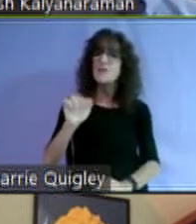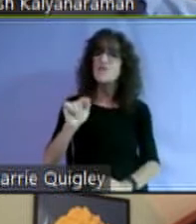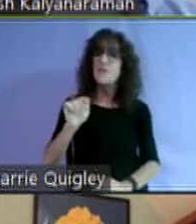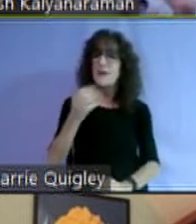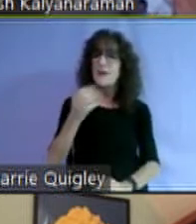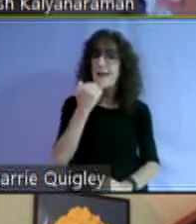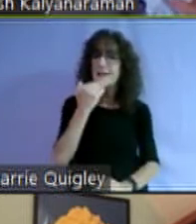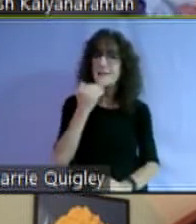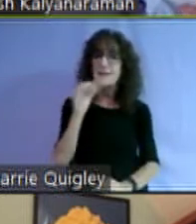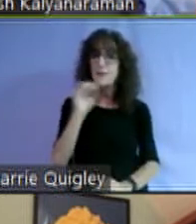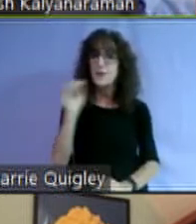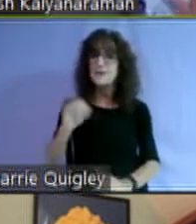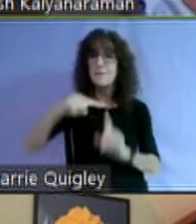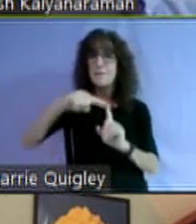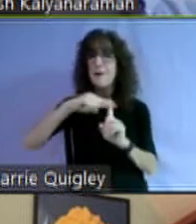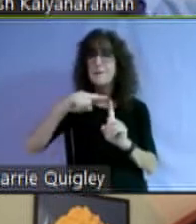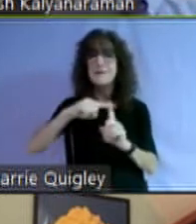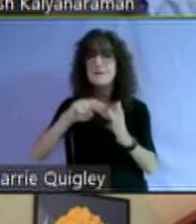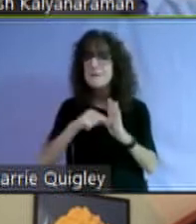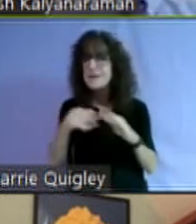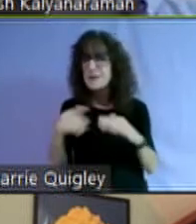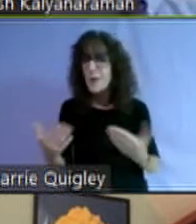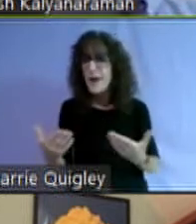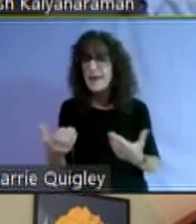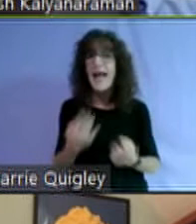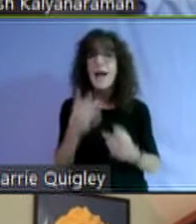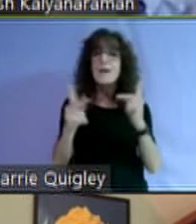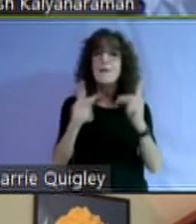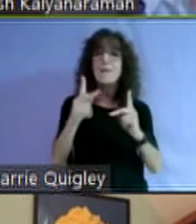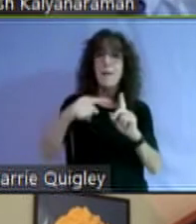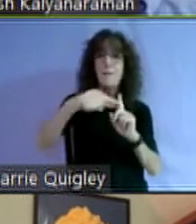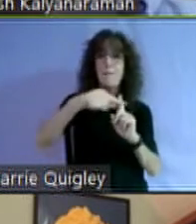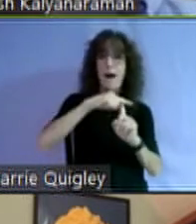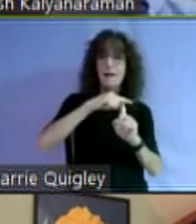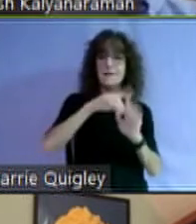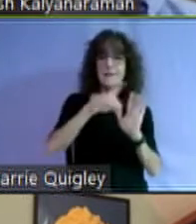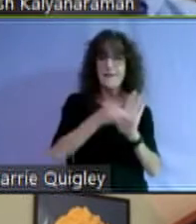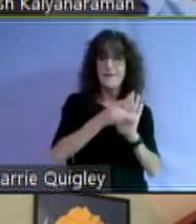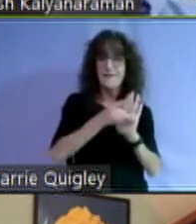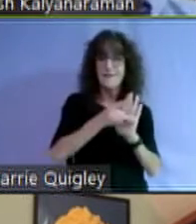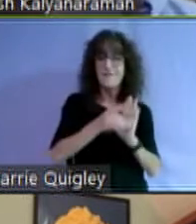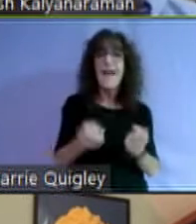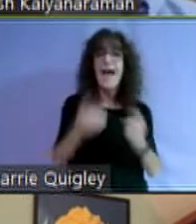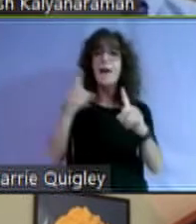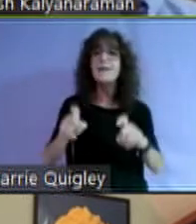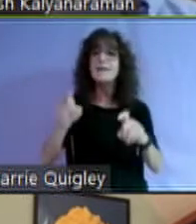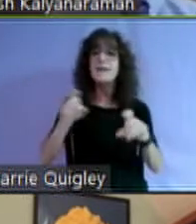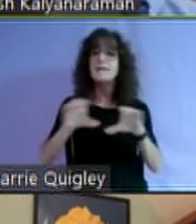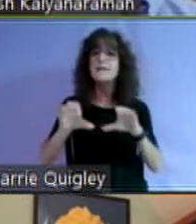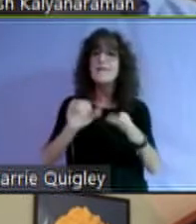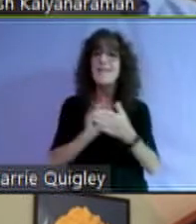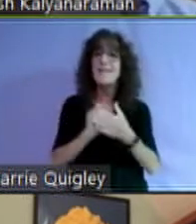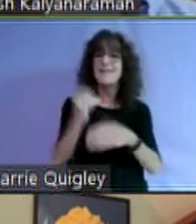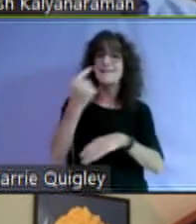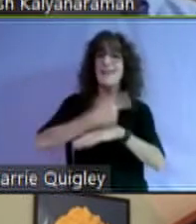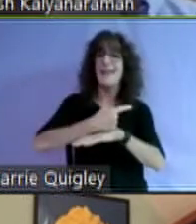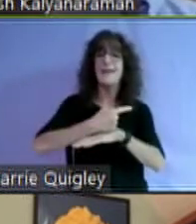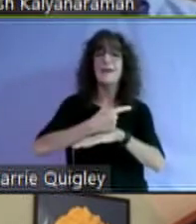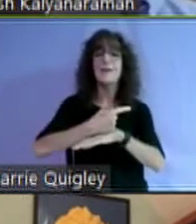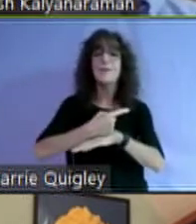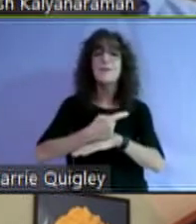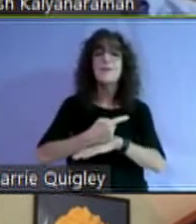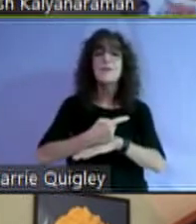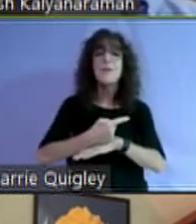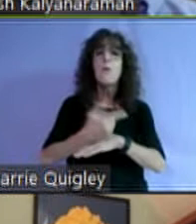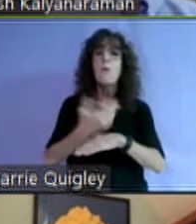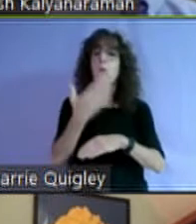percent positive simply looks at how many people were positive over how many tests were done that day. So it's a good